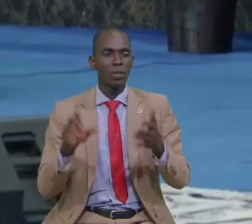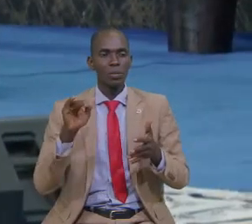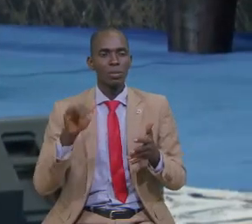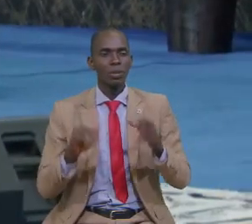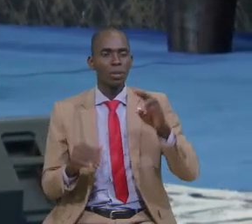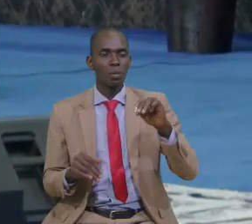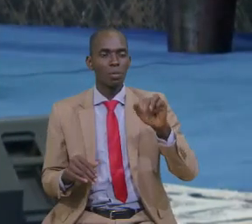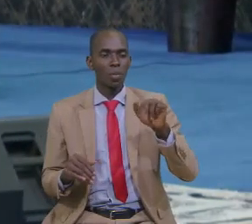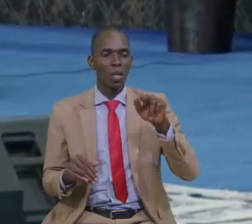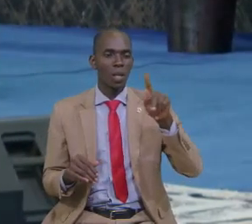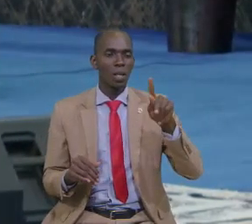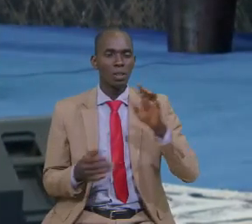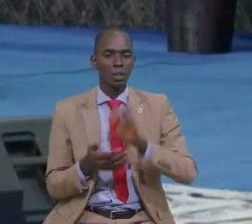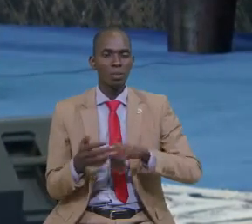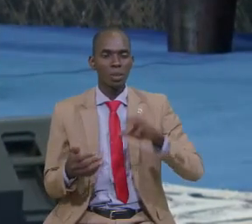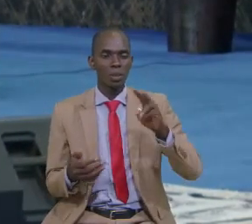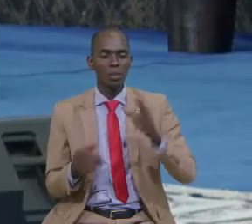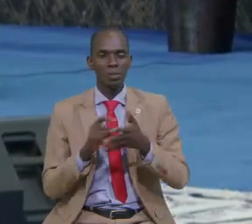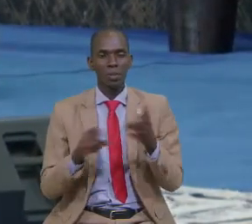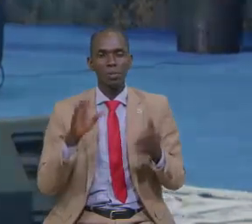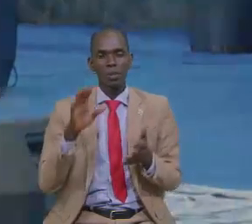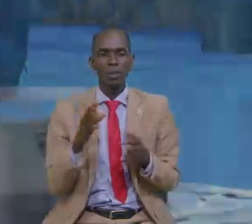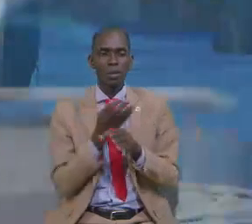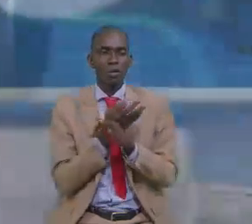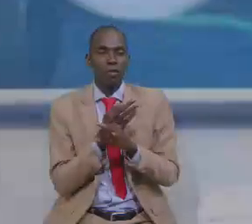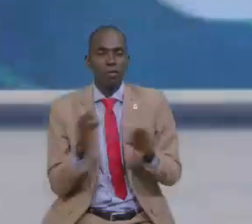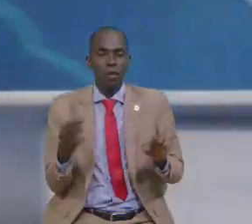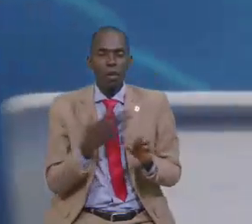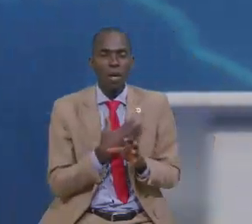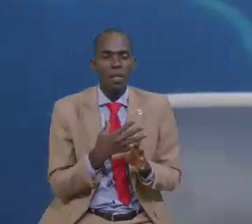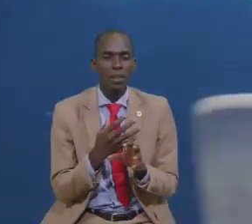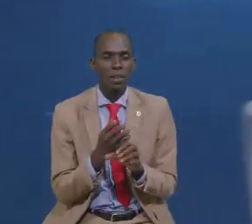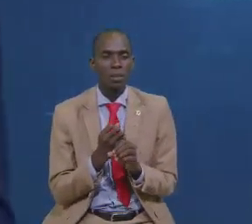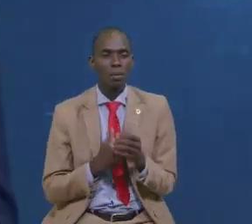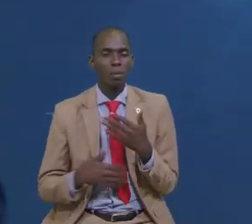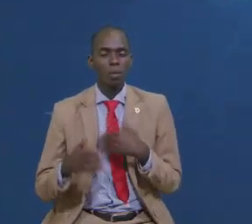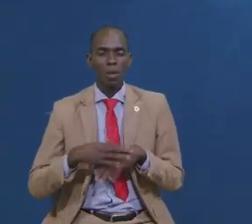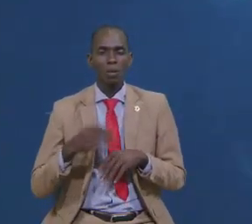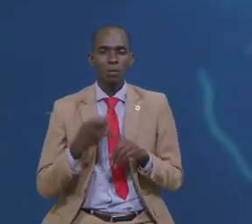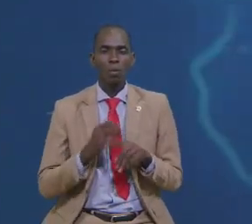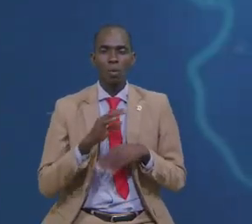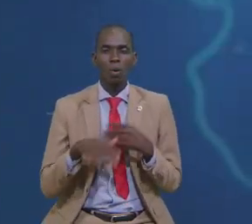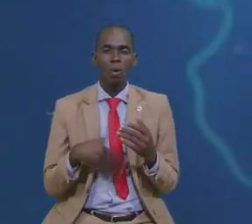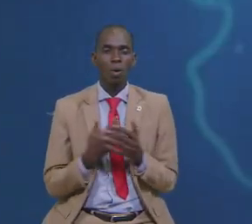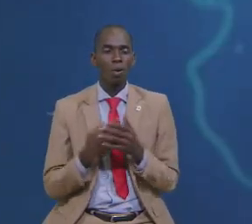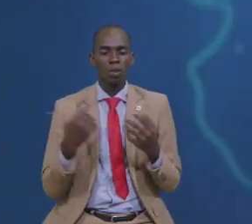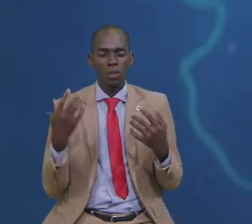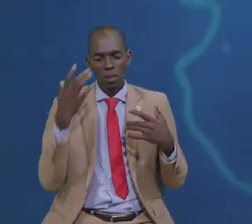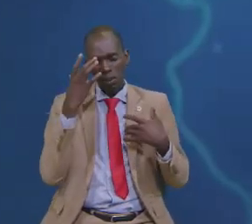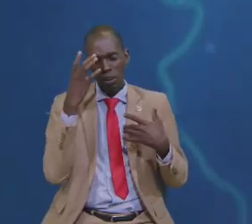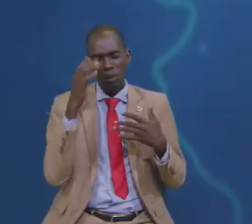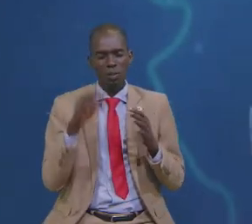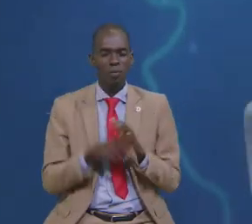freedom and recovery from all sicknesses he said and he searched